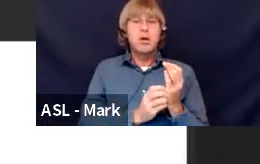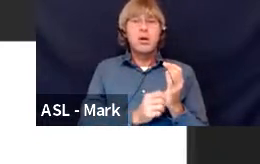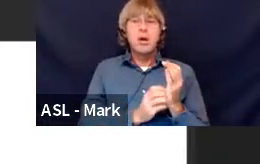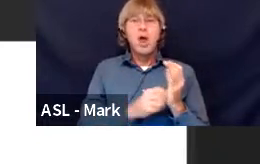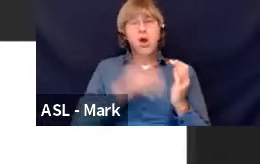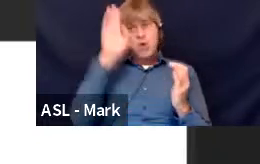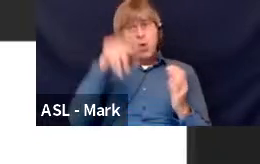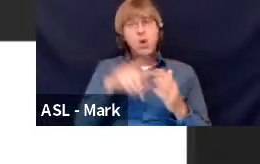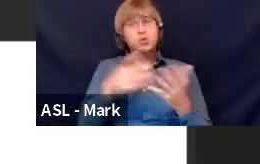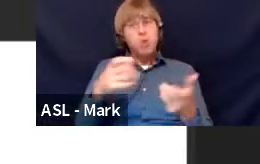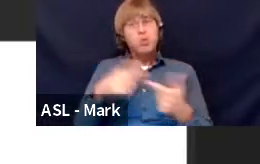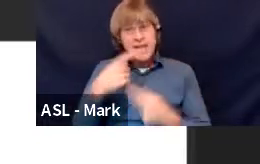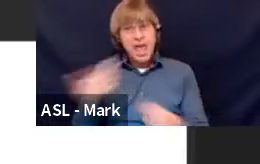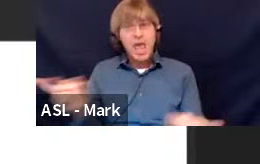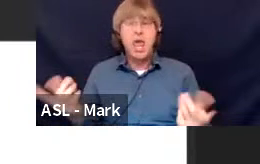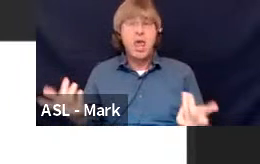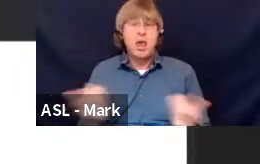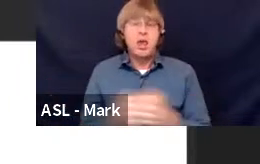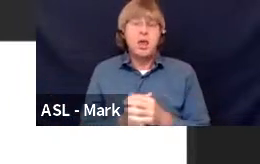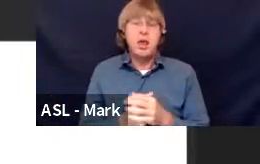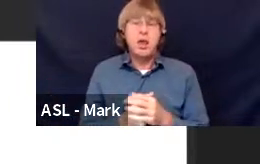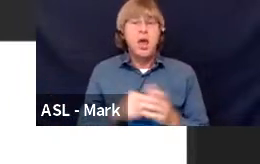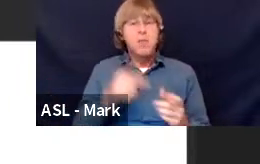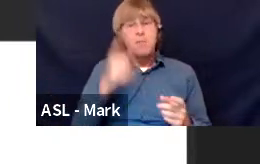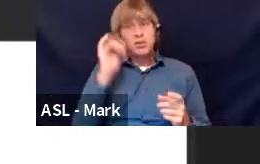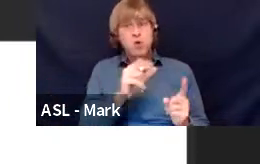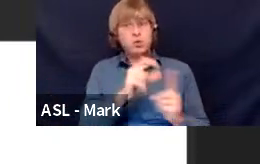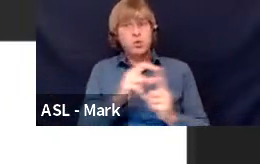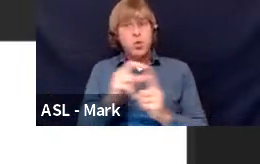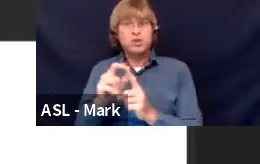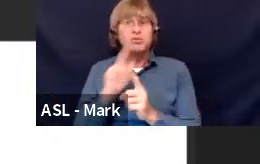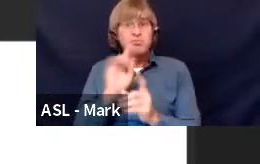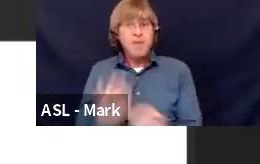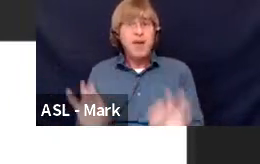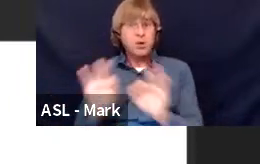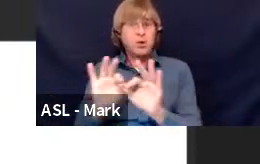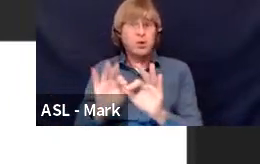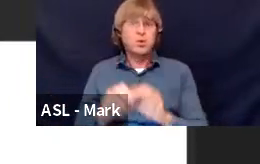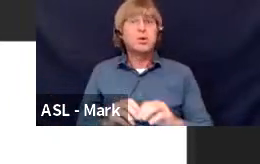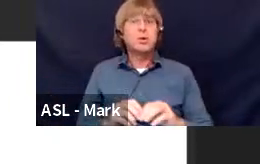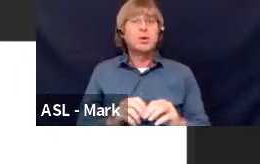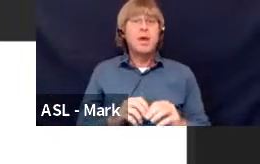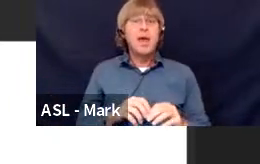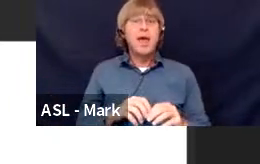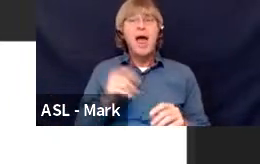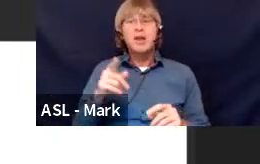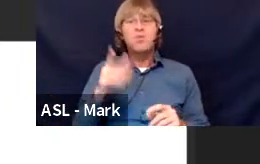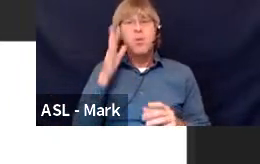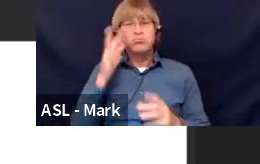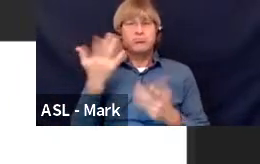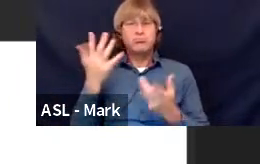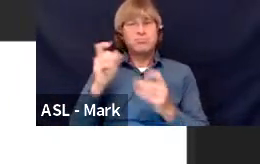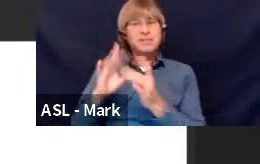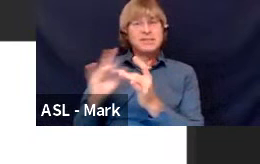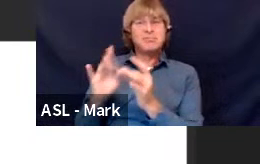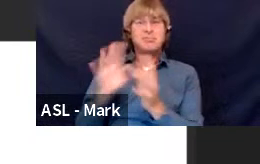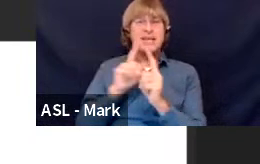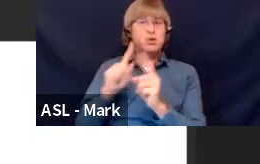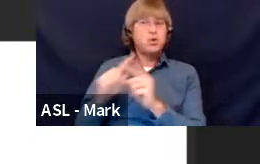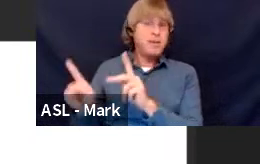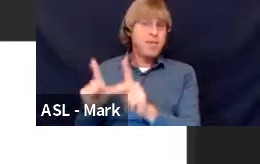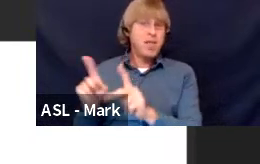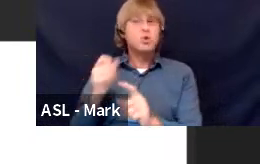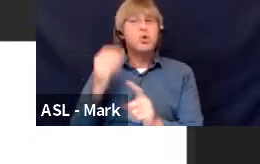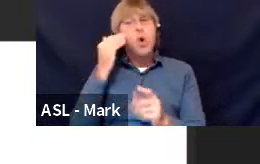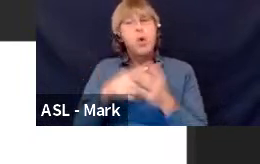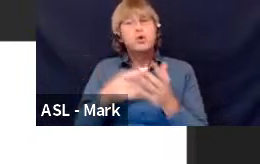Know what you want to say, because those words matter. And you're going to be speaking to people. So knowing